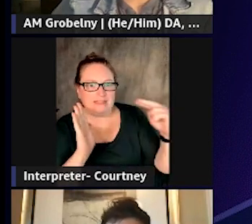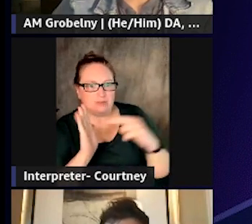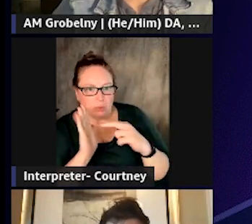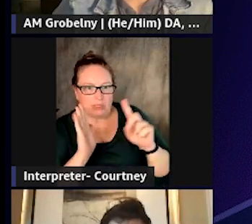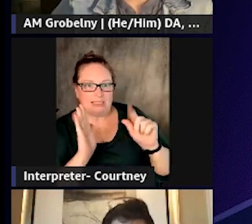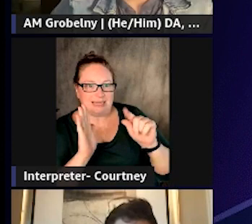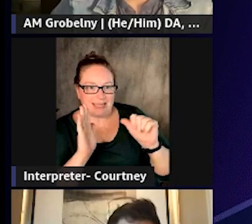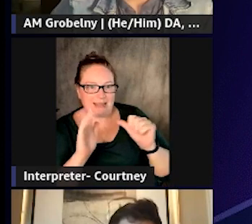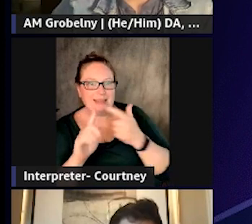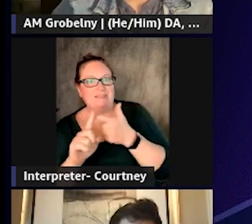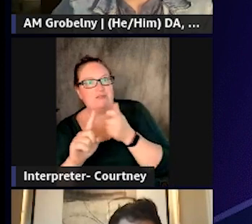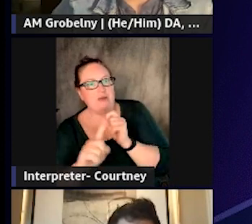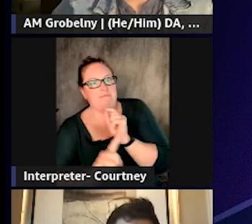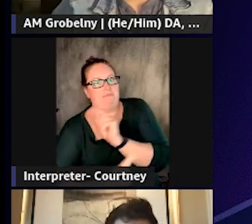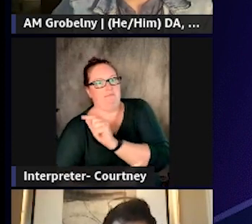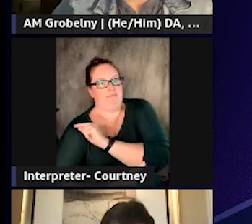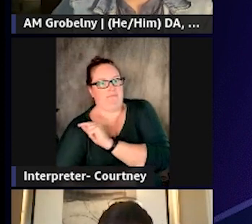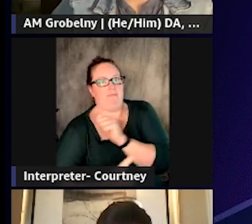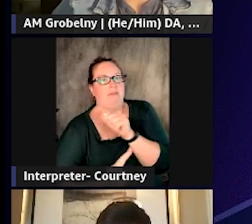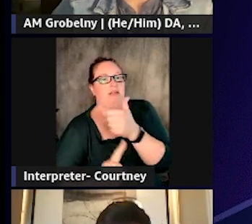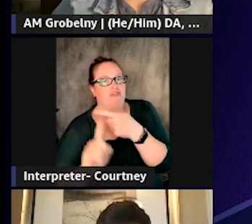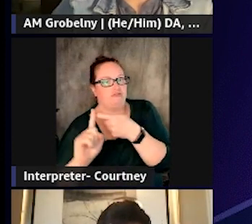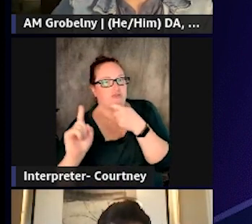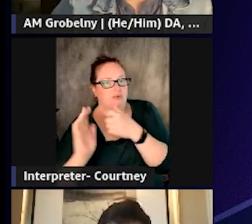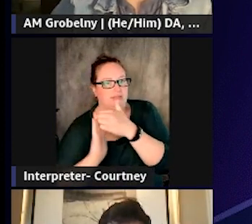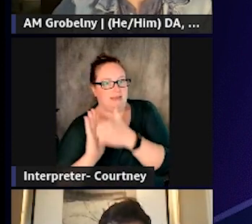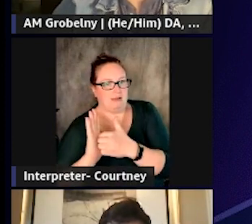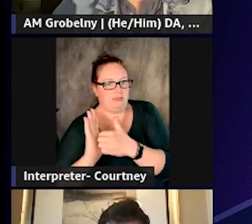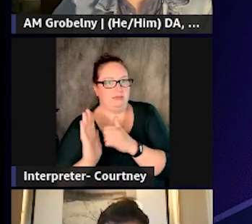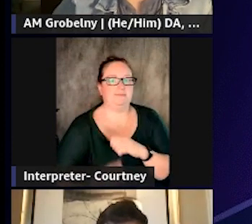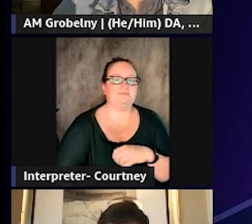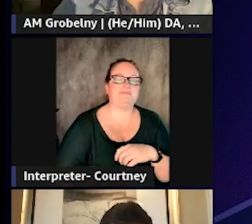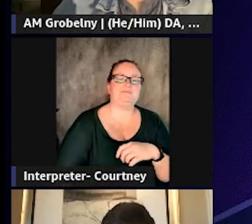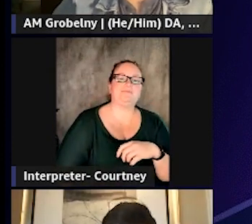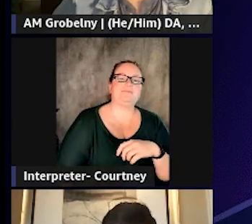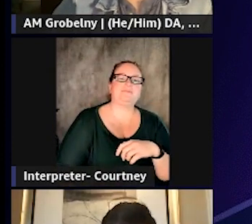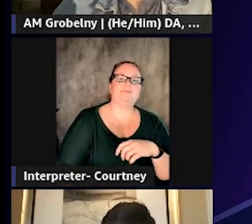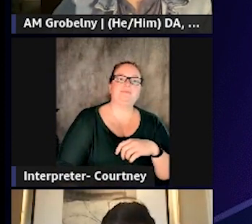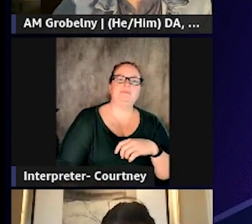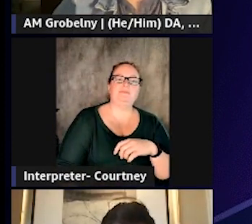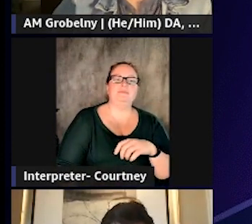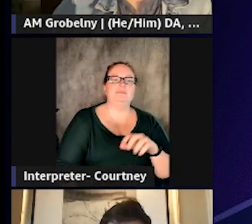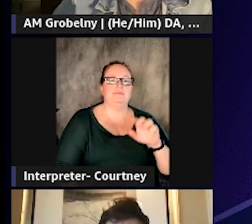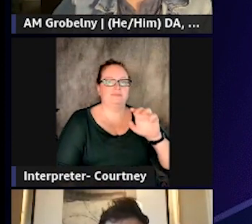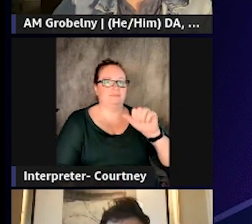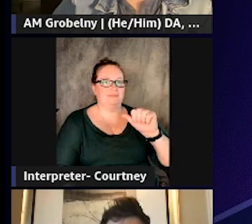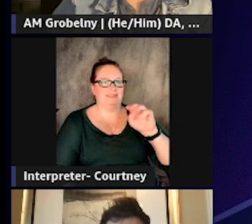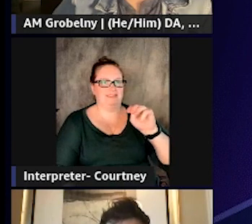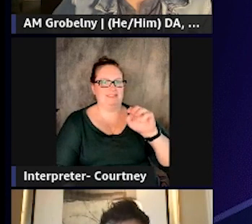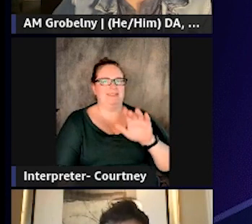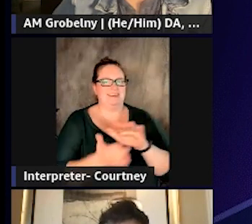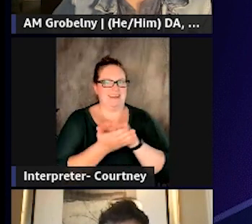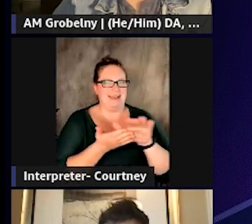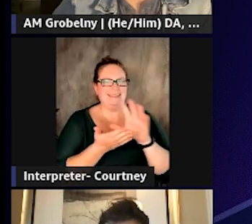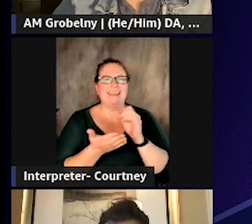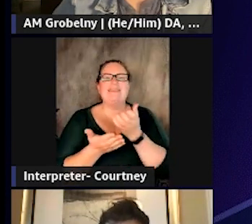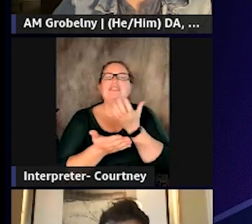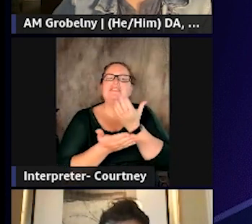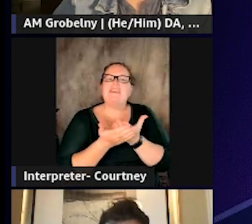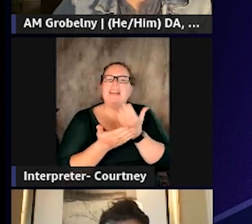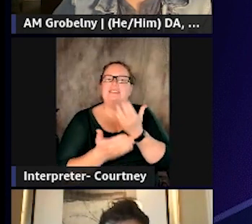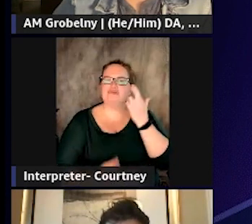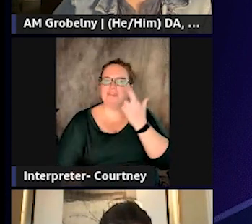from different accounts. Nice. And I mean, there are extremely valid reasons for having